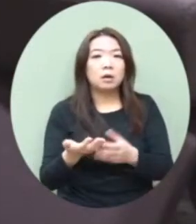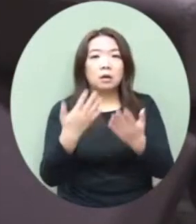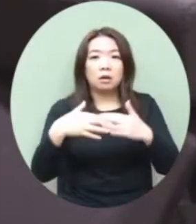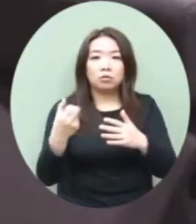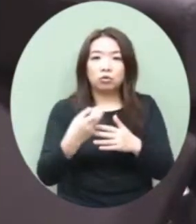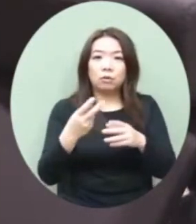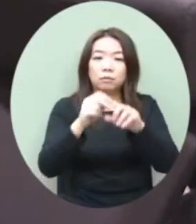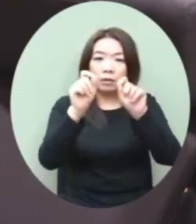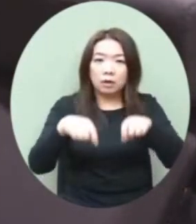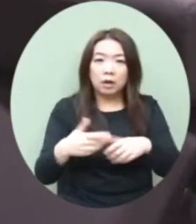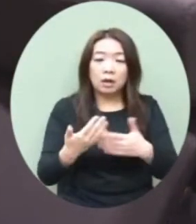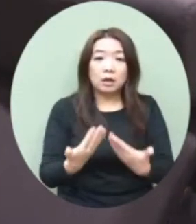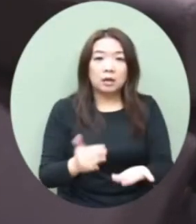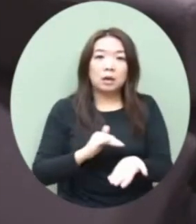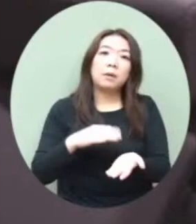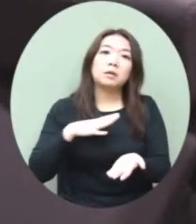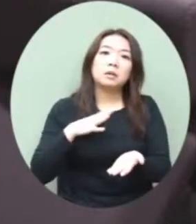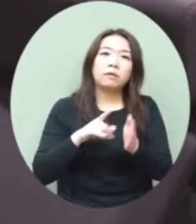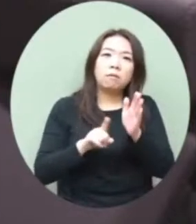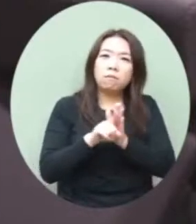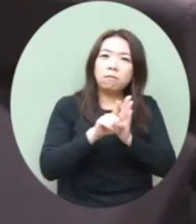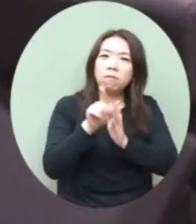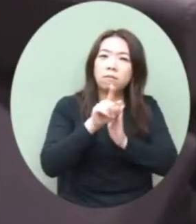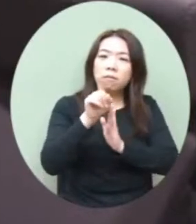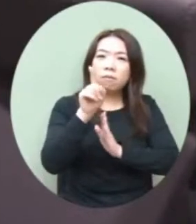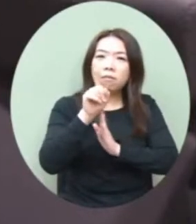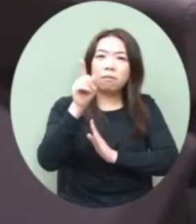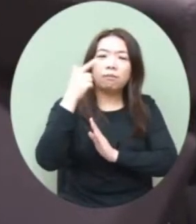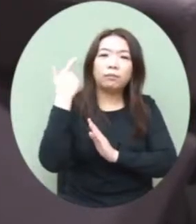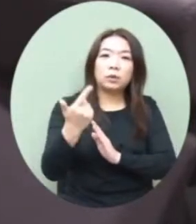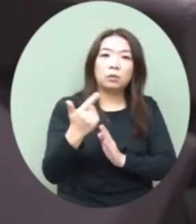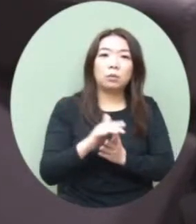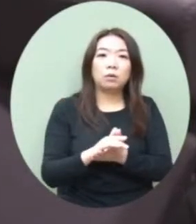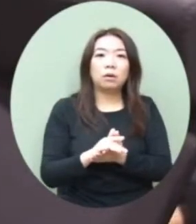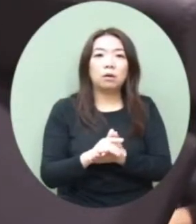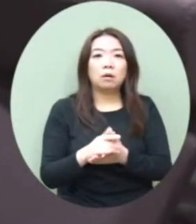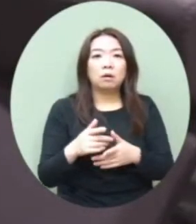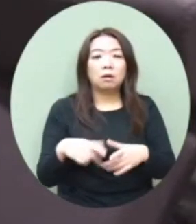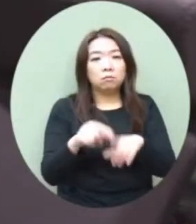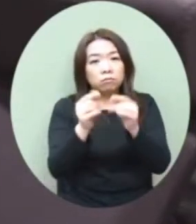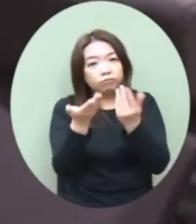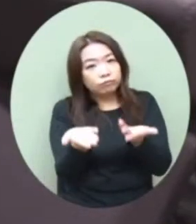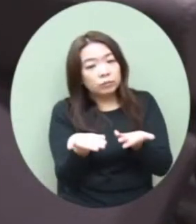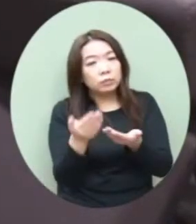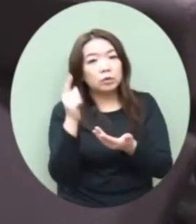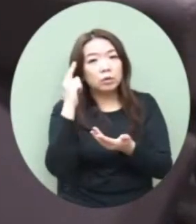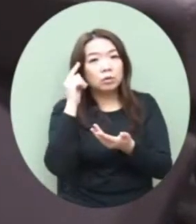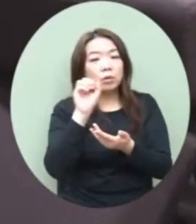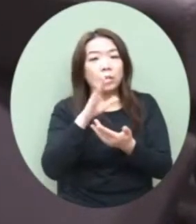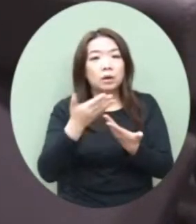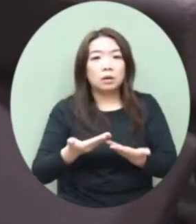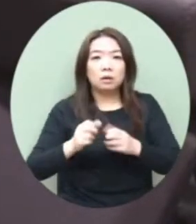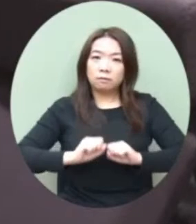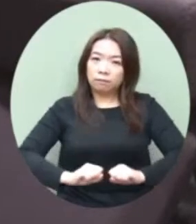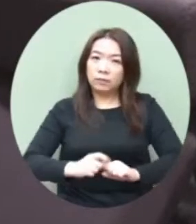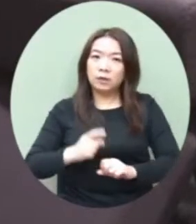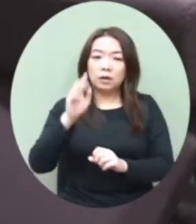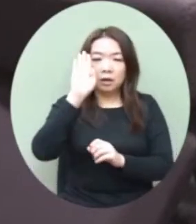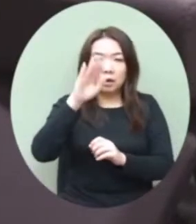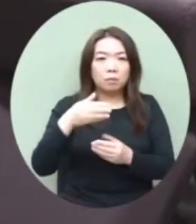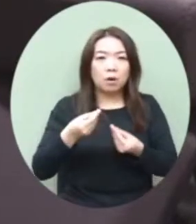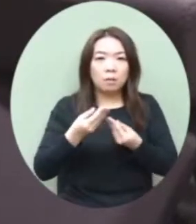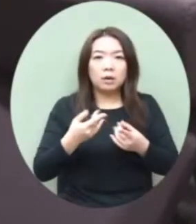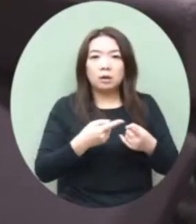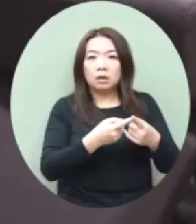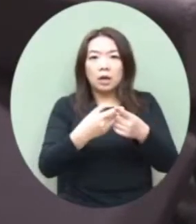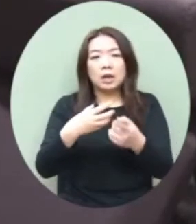the strategy that those should be tested? And now, Mrs. Lam, you still